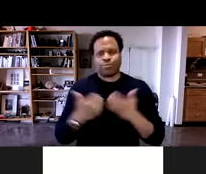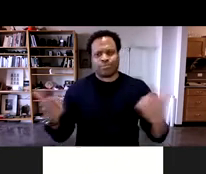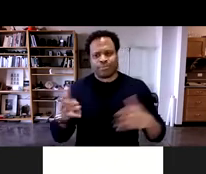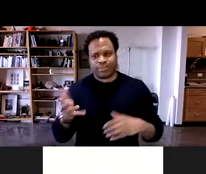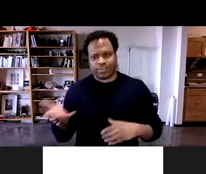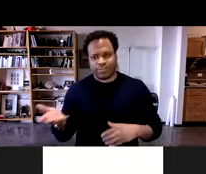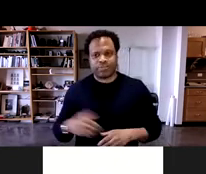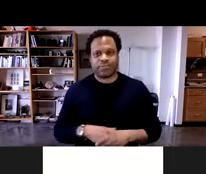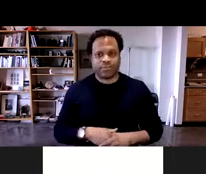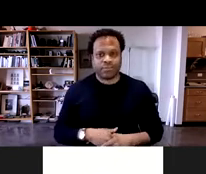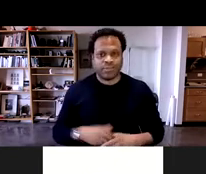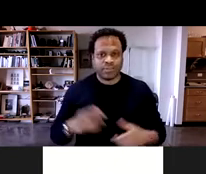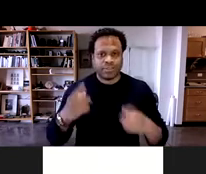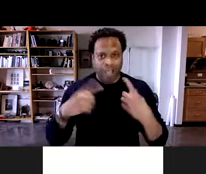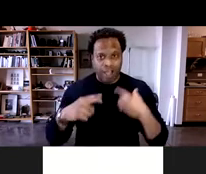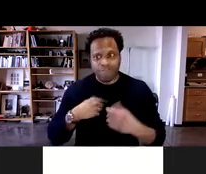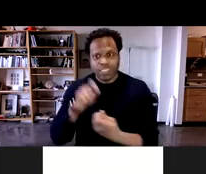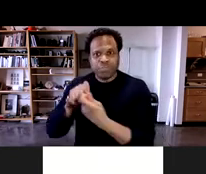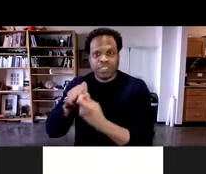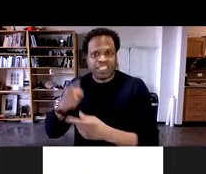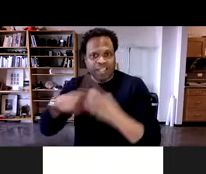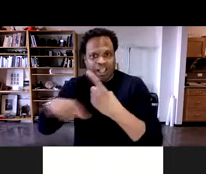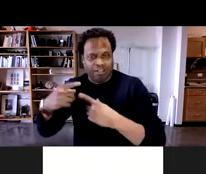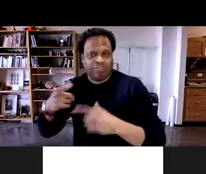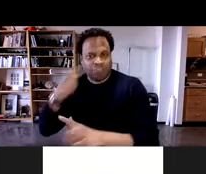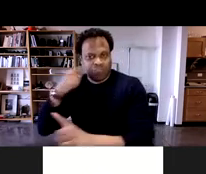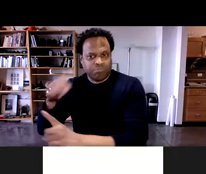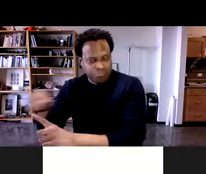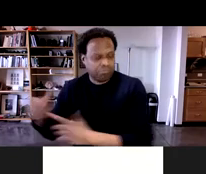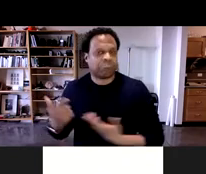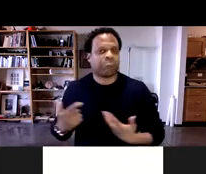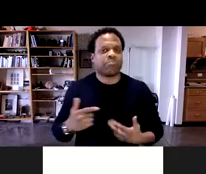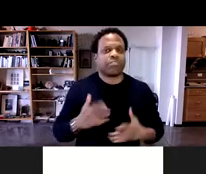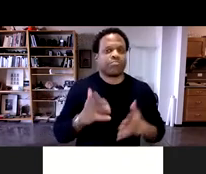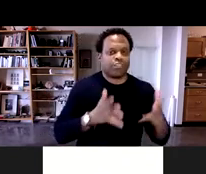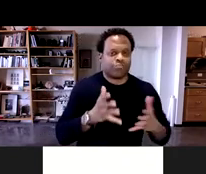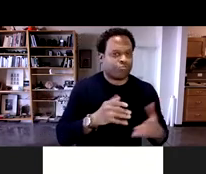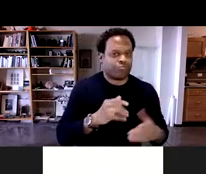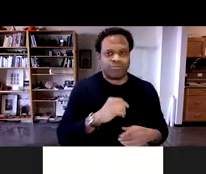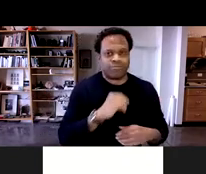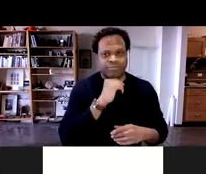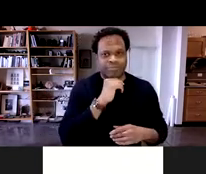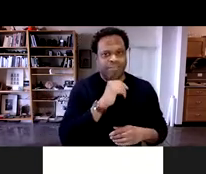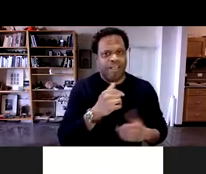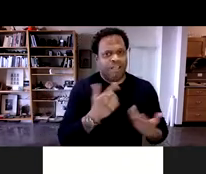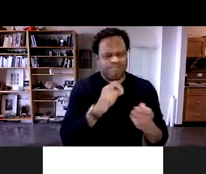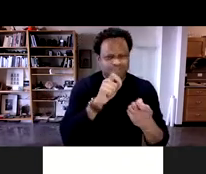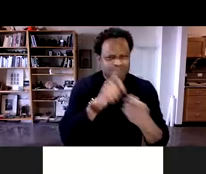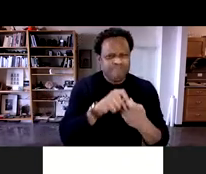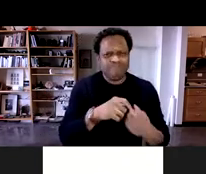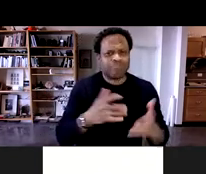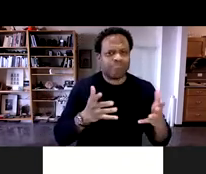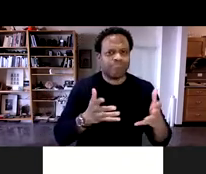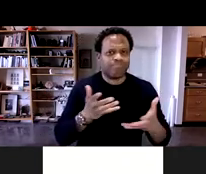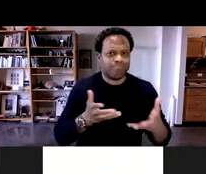So obviously we have sign language, but we also have gesturing, and they are two very different styles. Sign language is itself